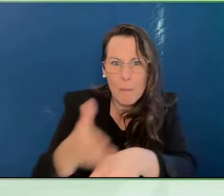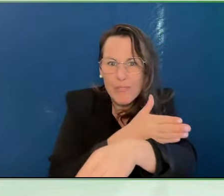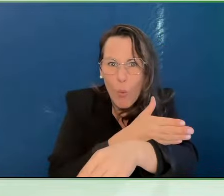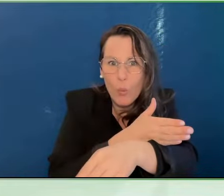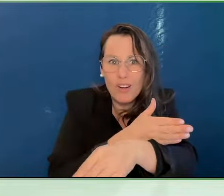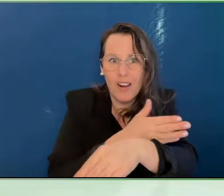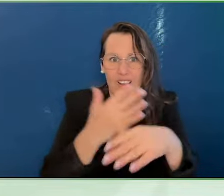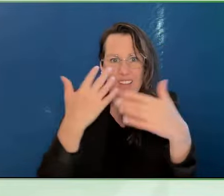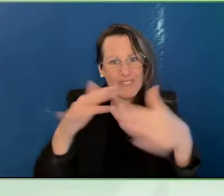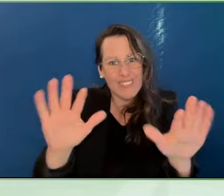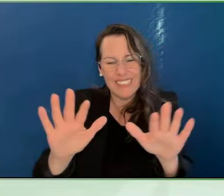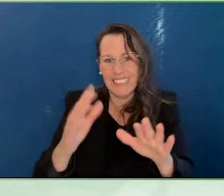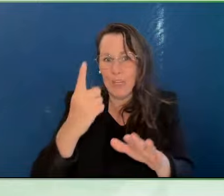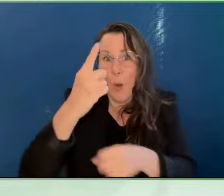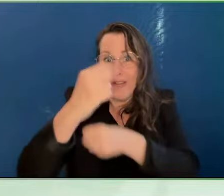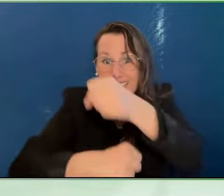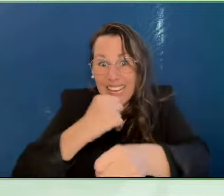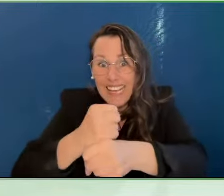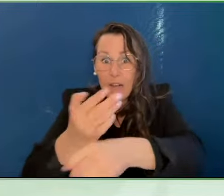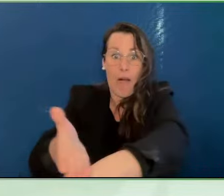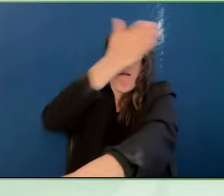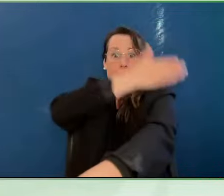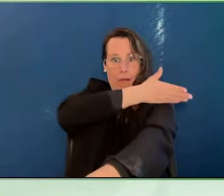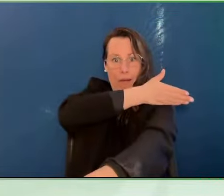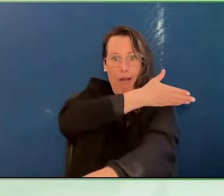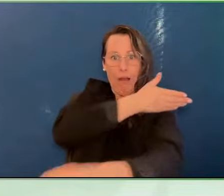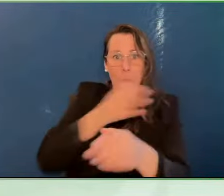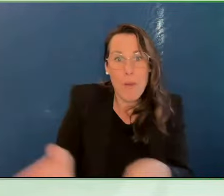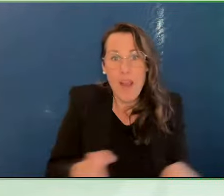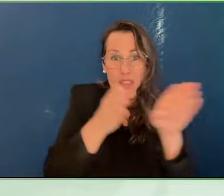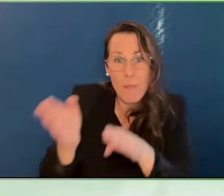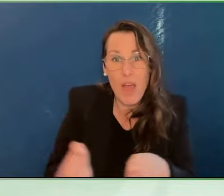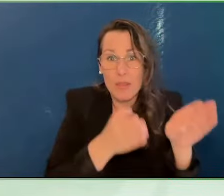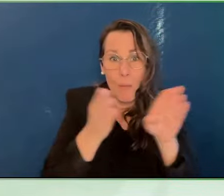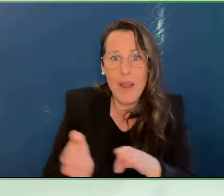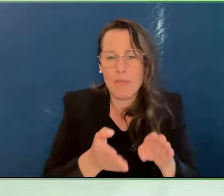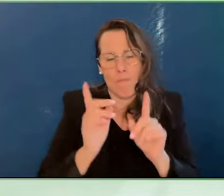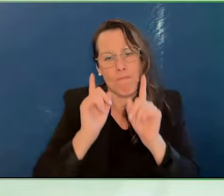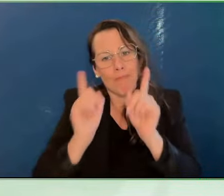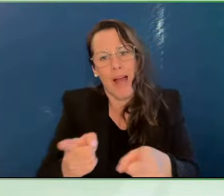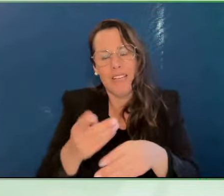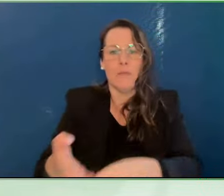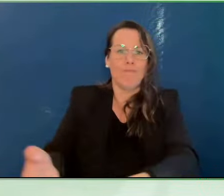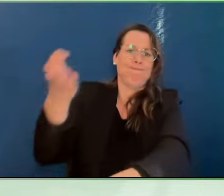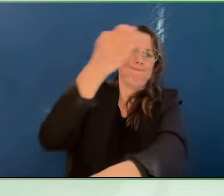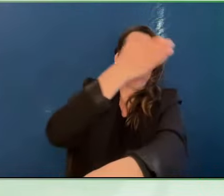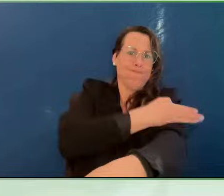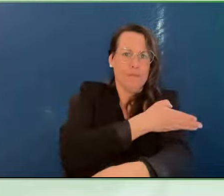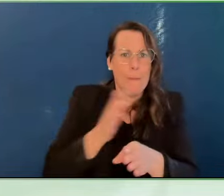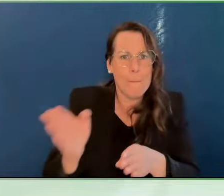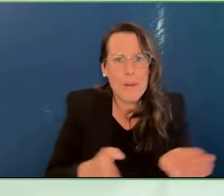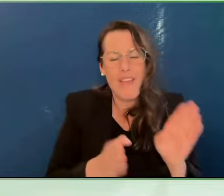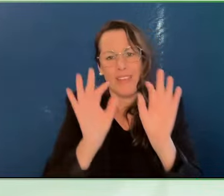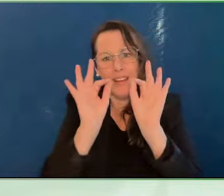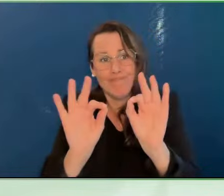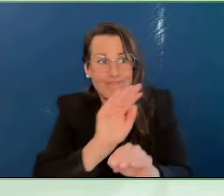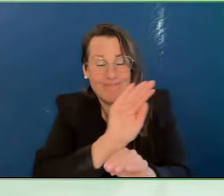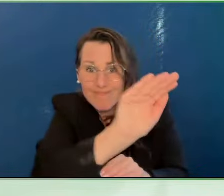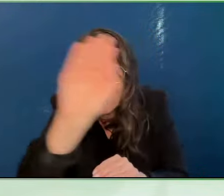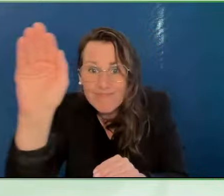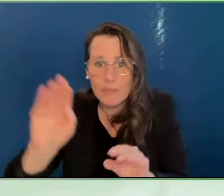the right content, but also coming together to share knowledge. So for us to be able to have something like that in education,